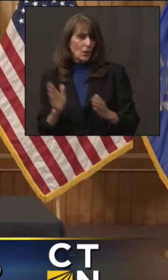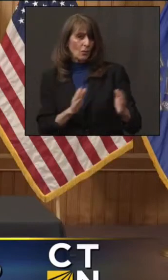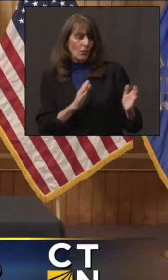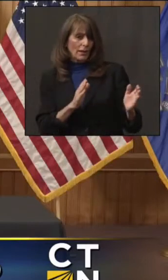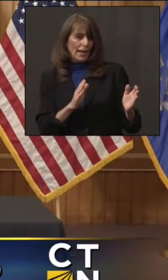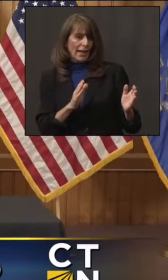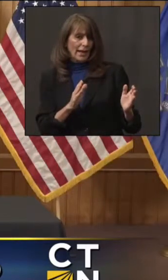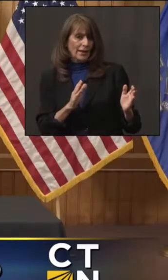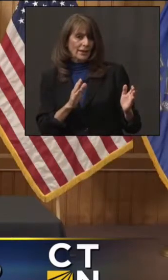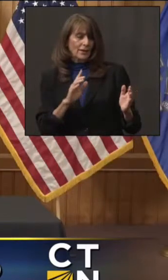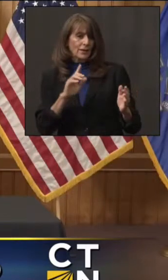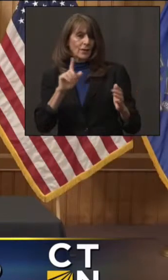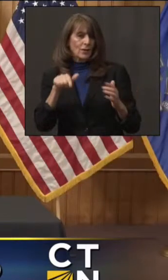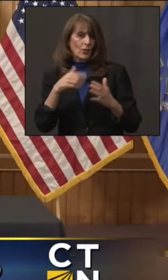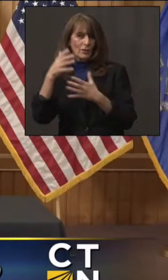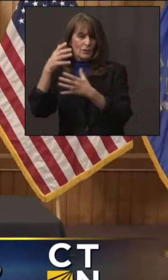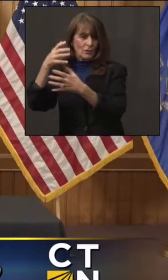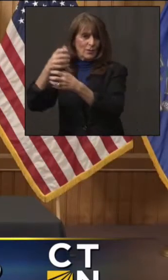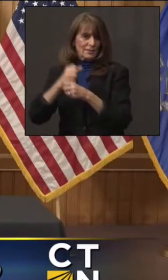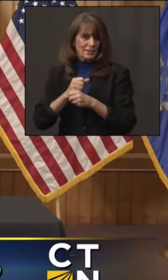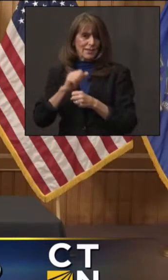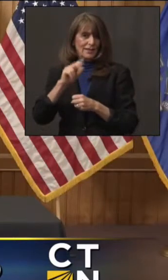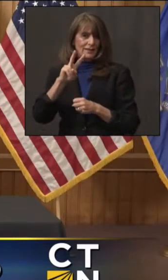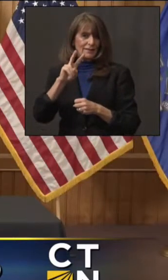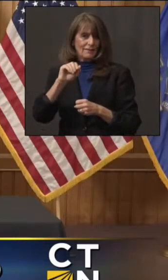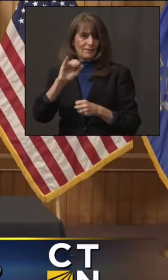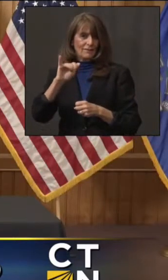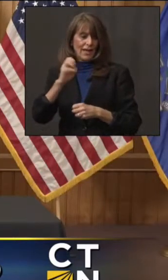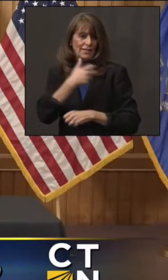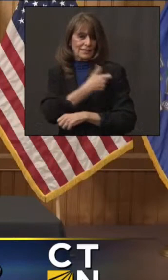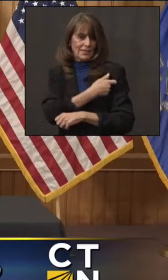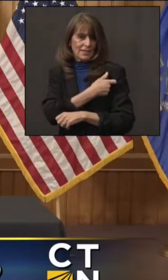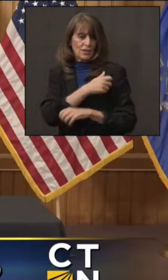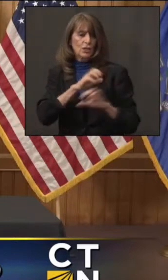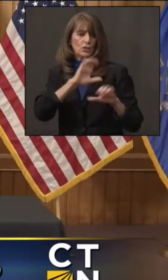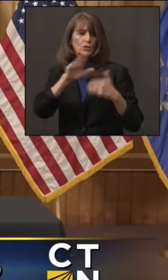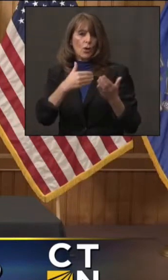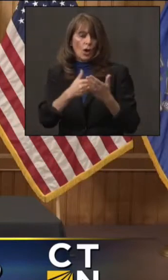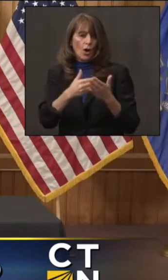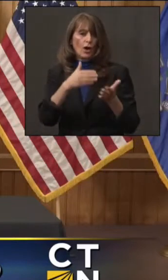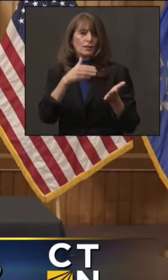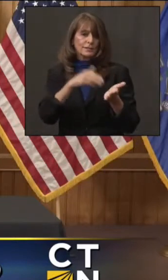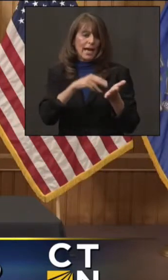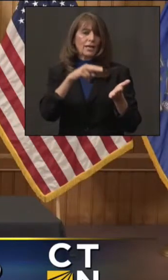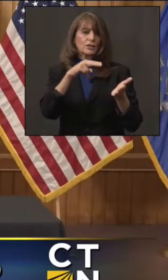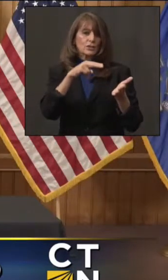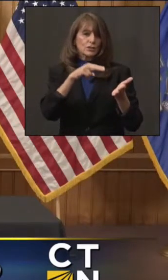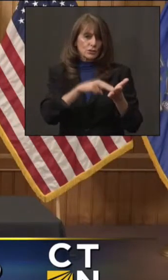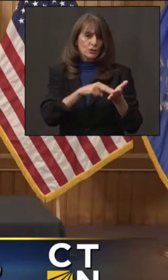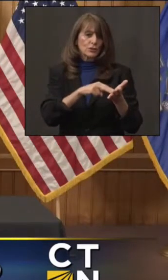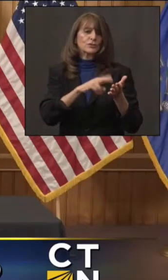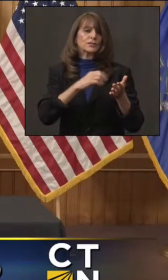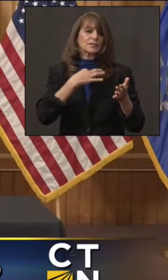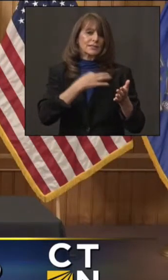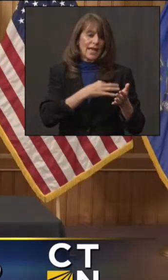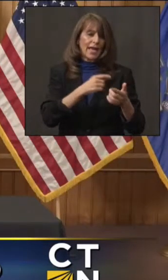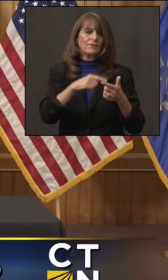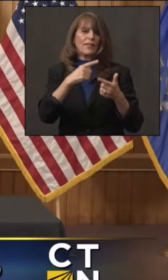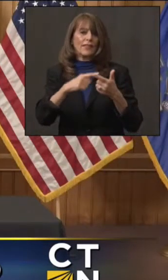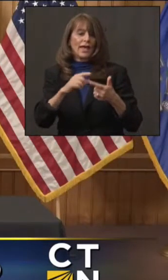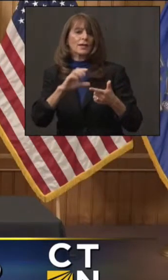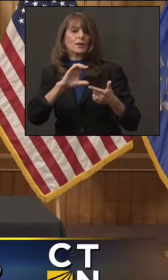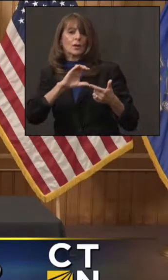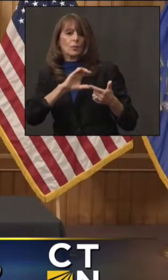few batches of vaccines that come in, go through all the healthcare workers first, then do nursing home residents, and then first